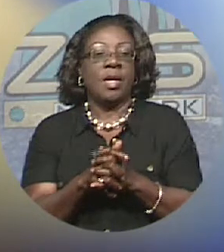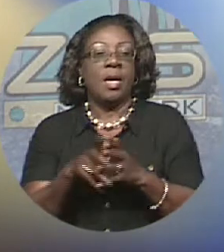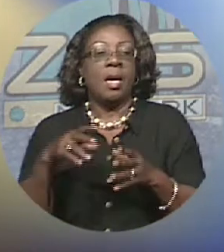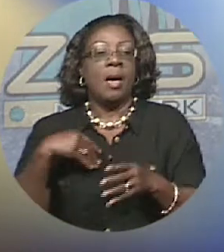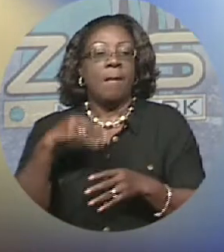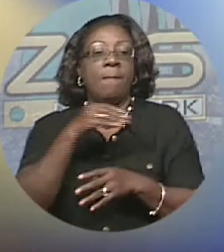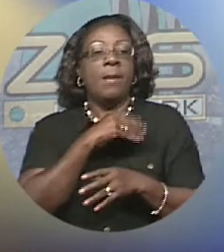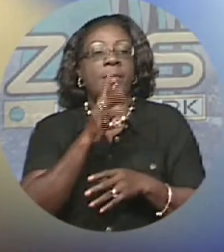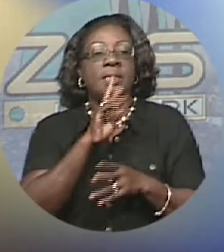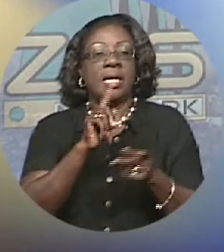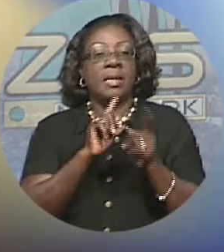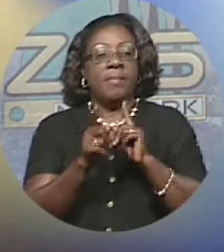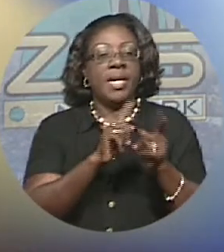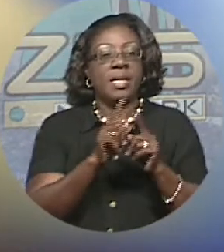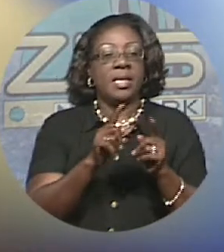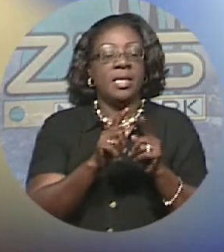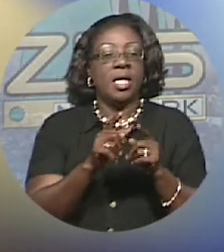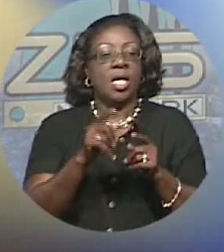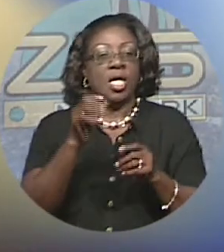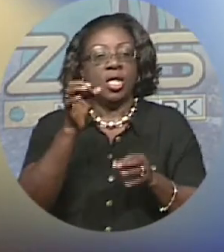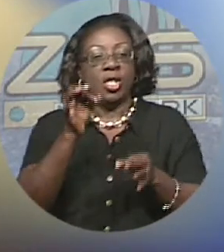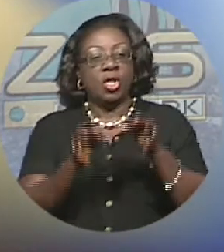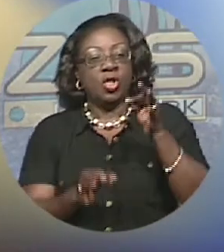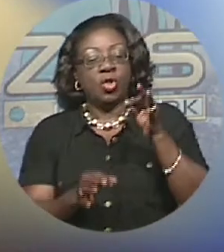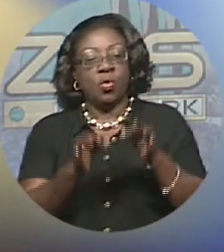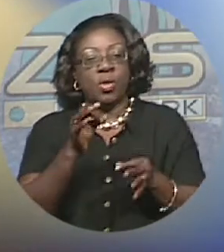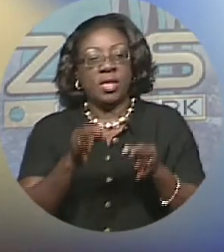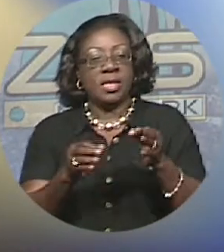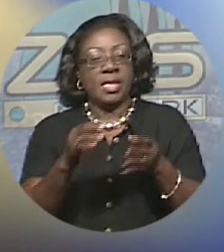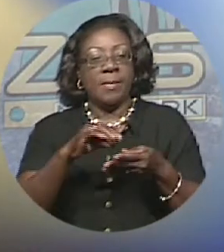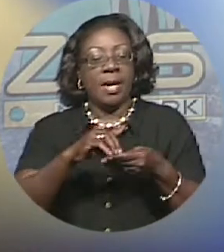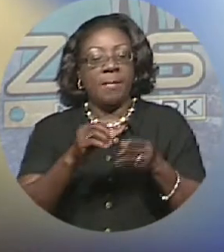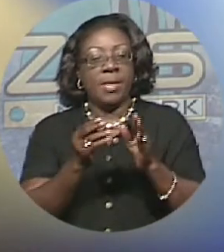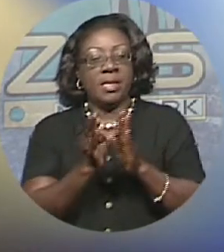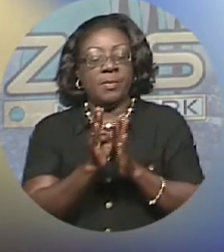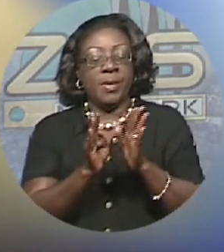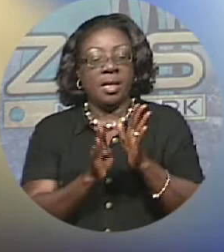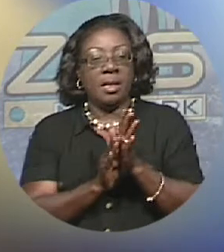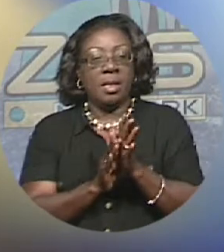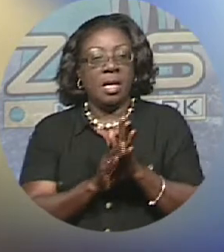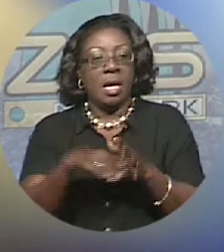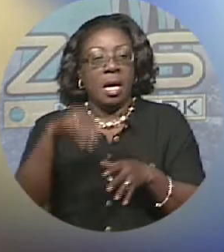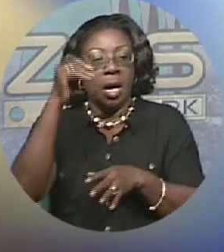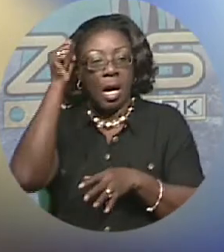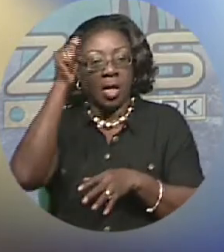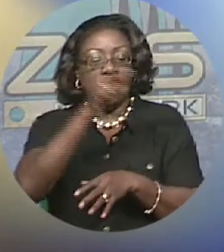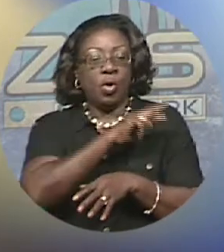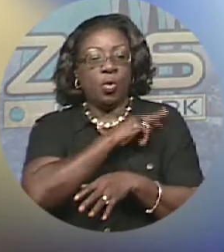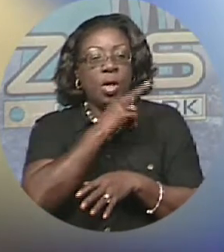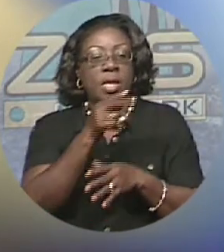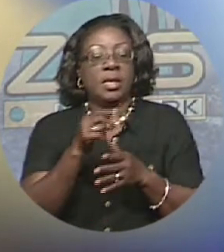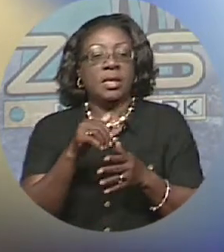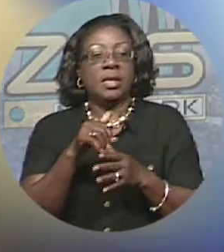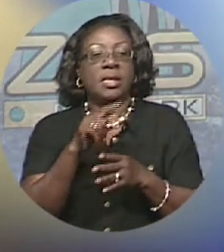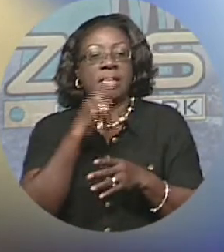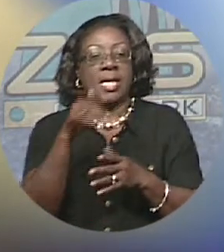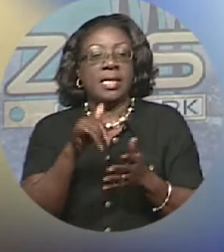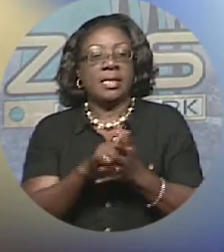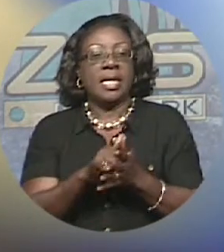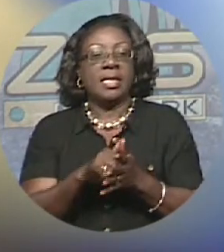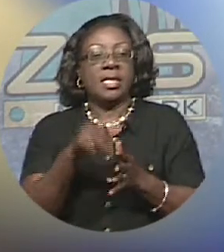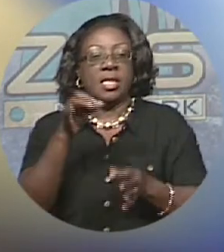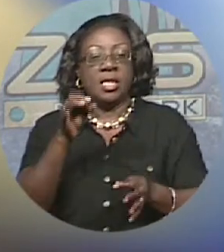are debating the Jurors Amendment Bill. Member for Parliament for Fort Charlotte, Dr. Andre Rollins, in his contribution, said the